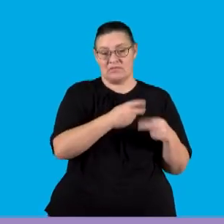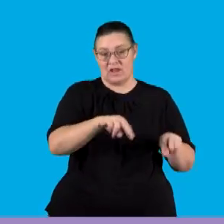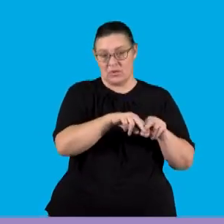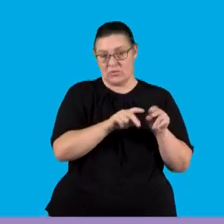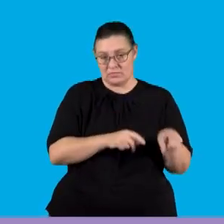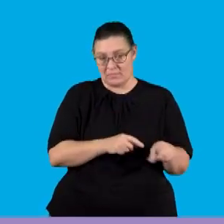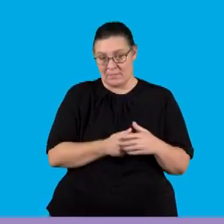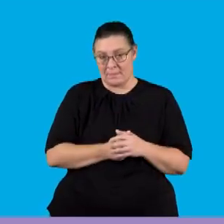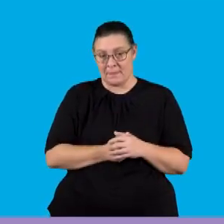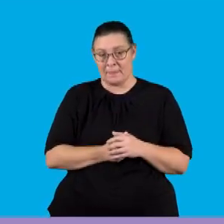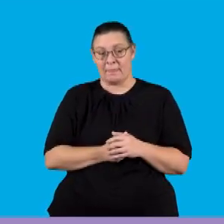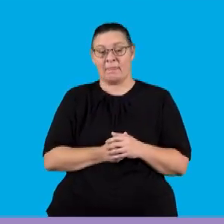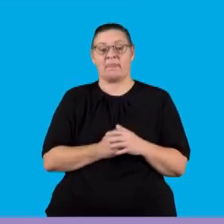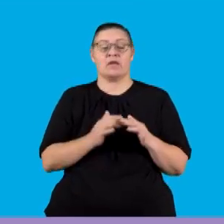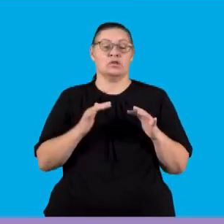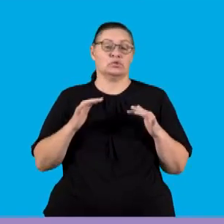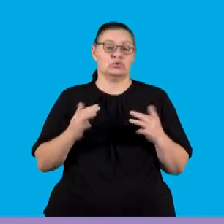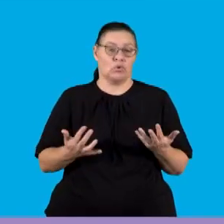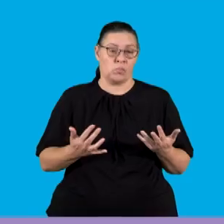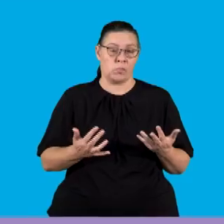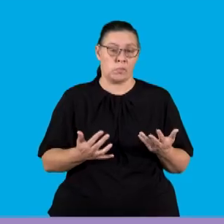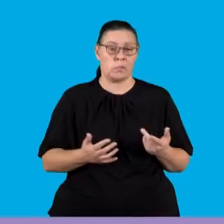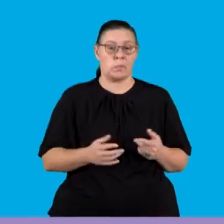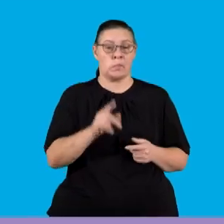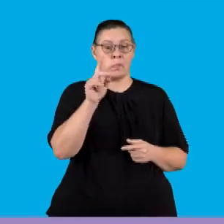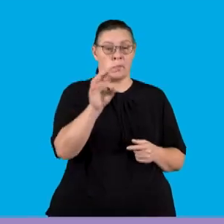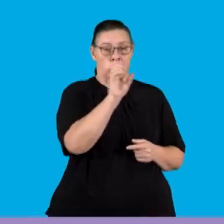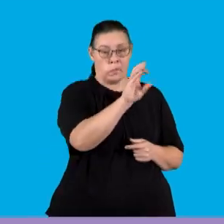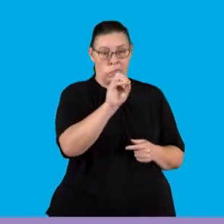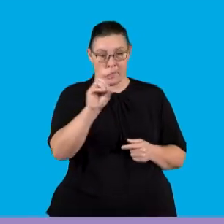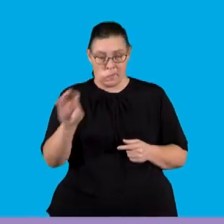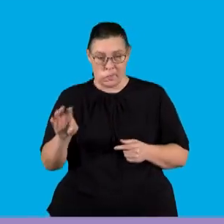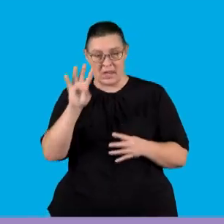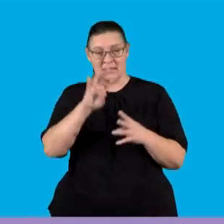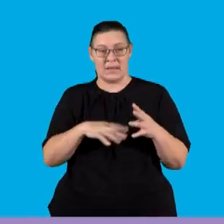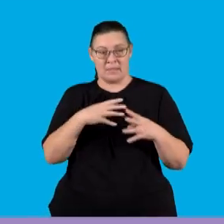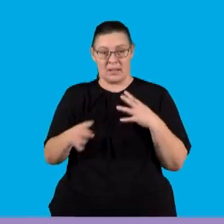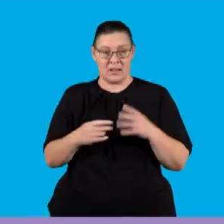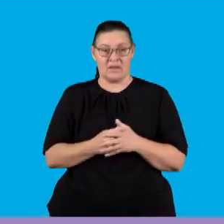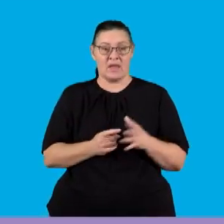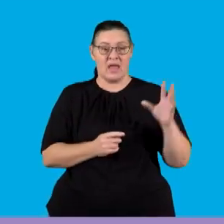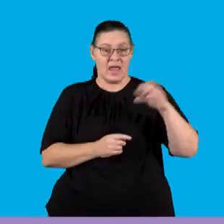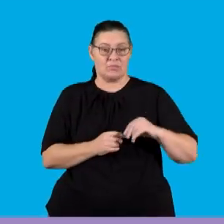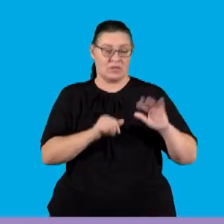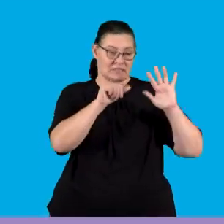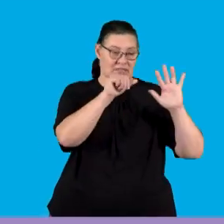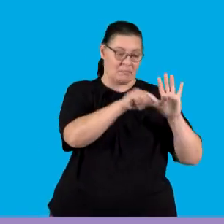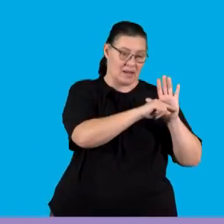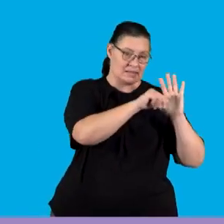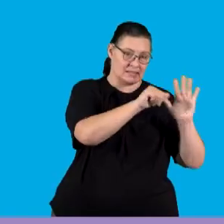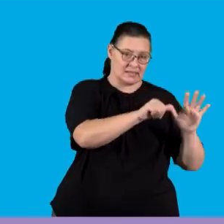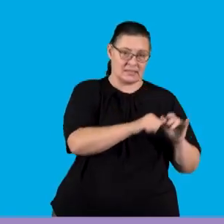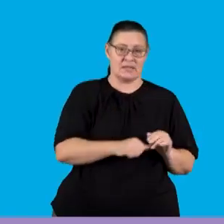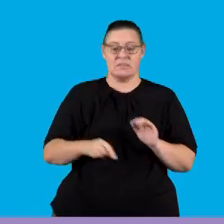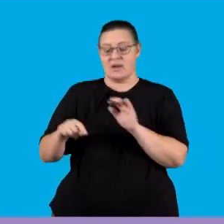input values there. So if we fill those into our table, when the input value was 6,